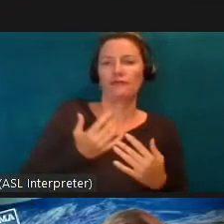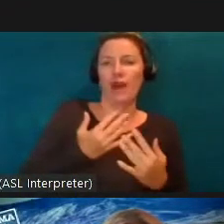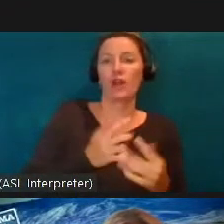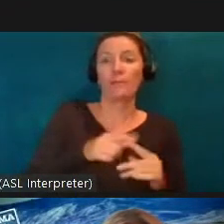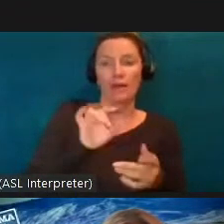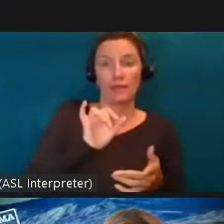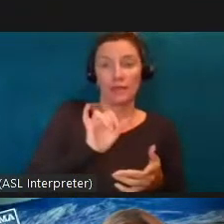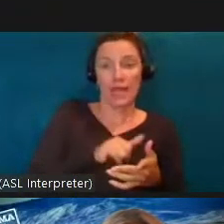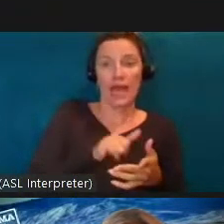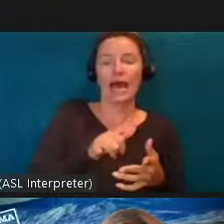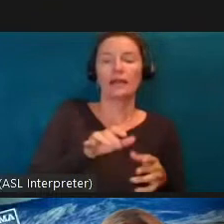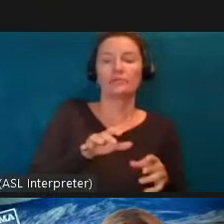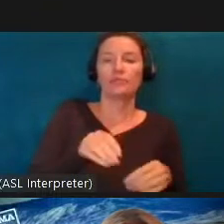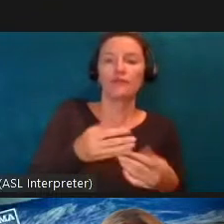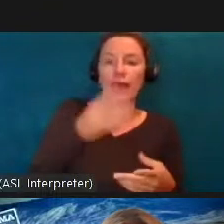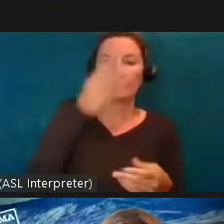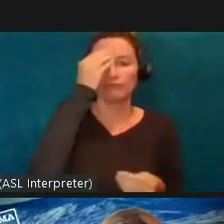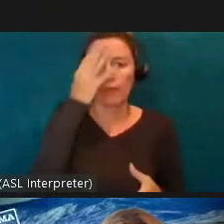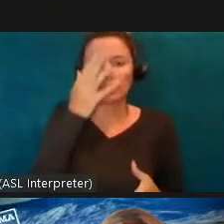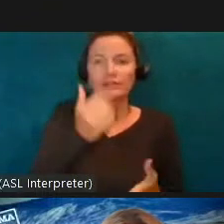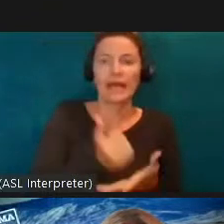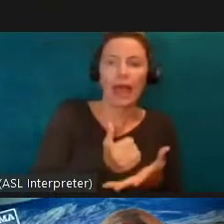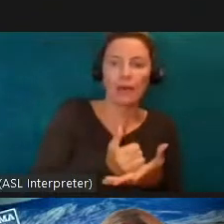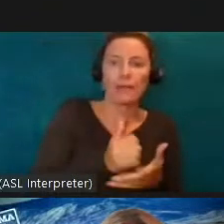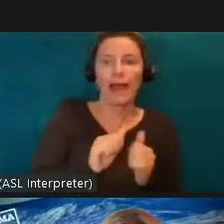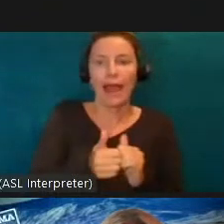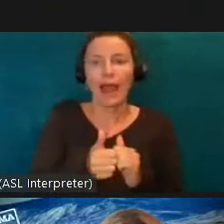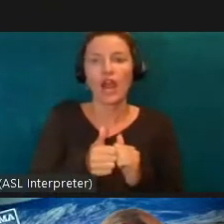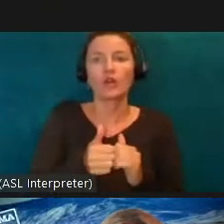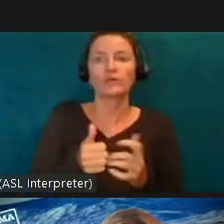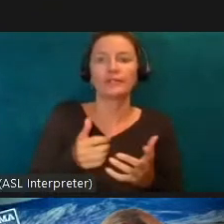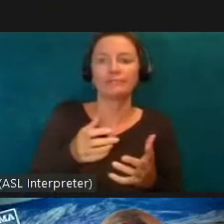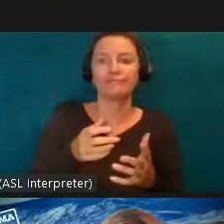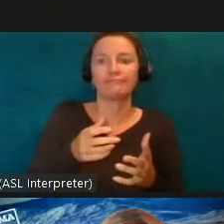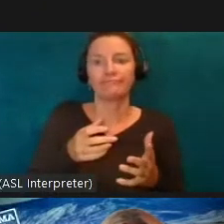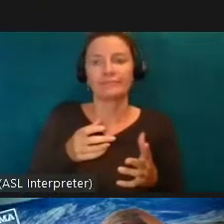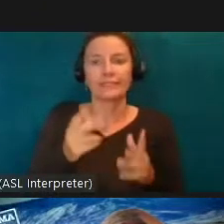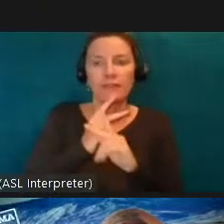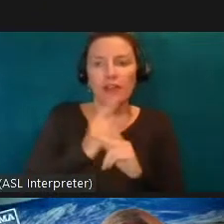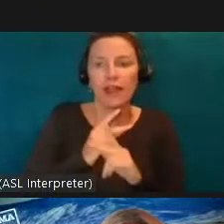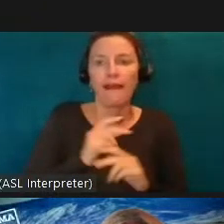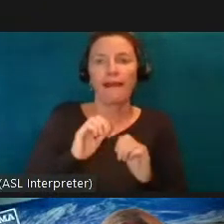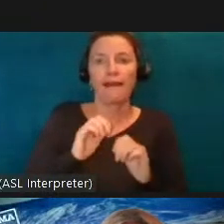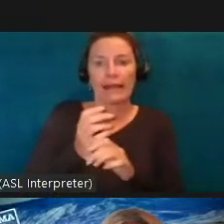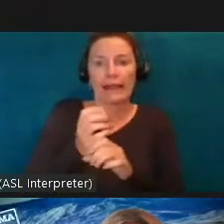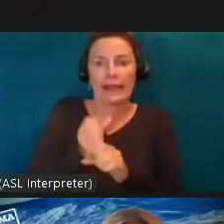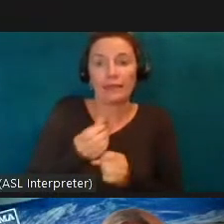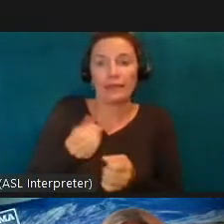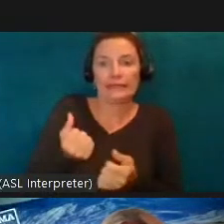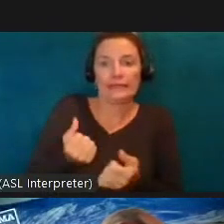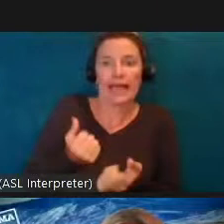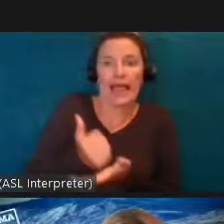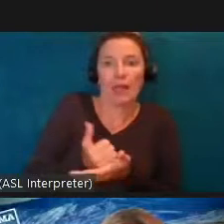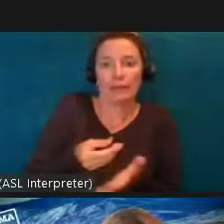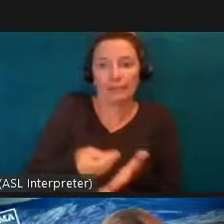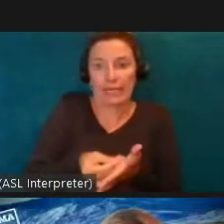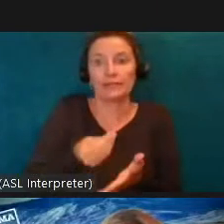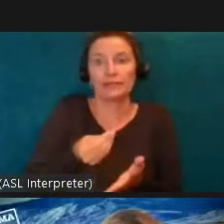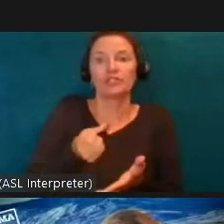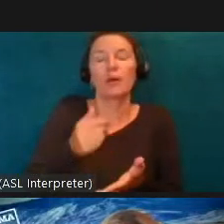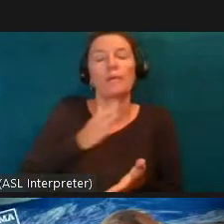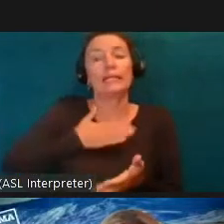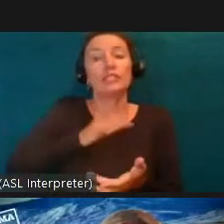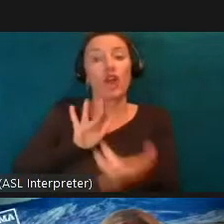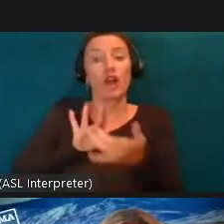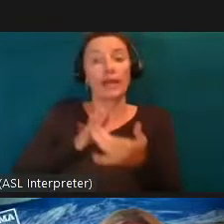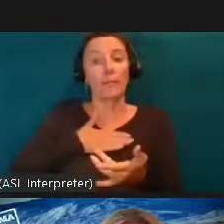people, it gives people a little bit of help in navigating the bureaucracy. So please contact my office